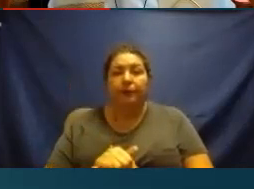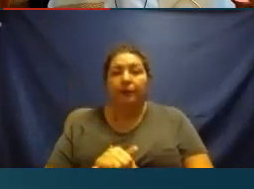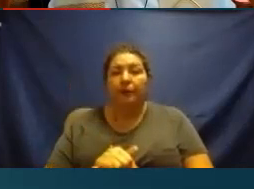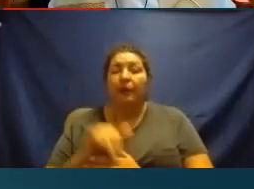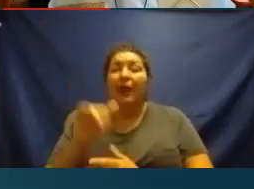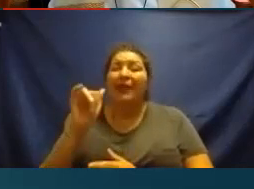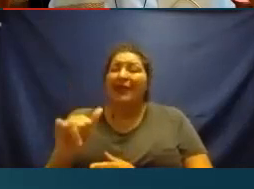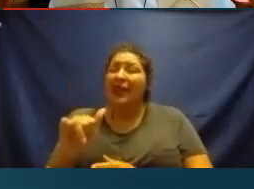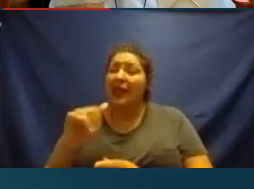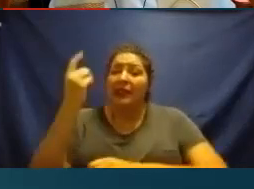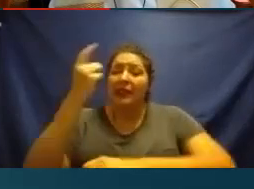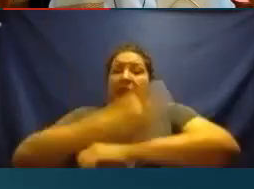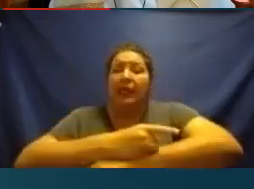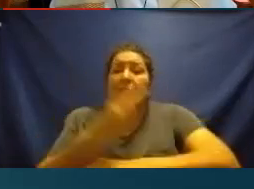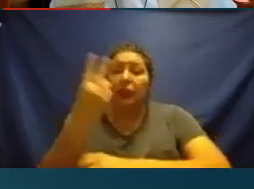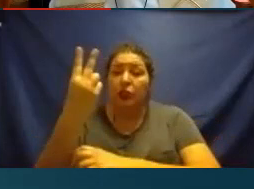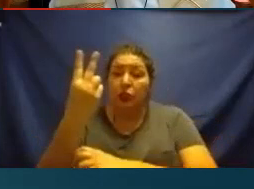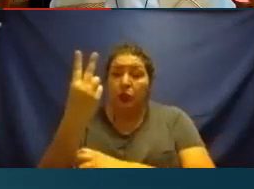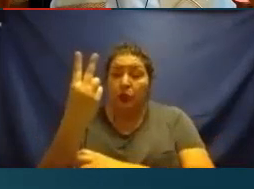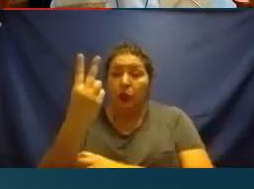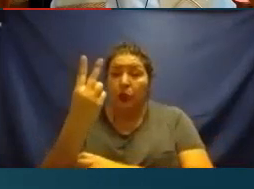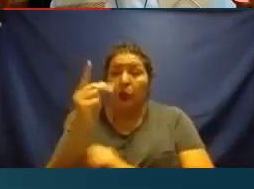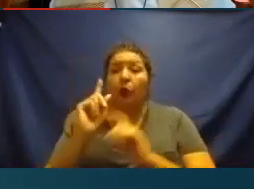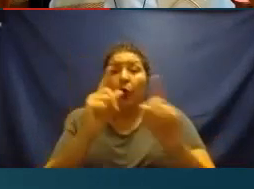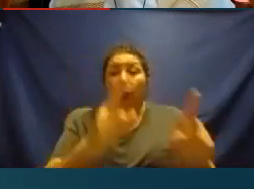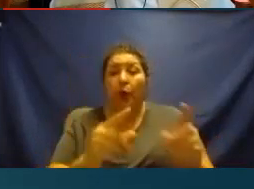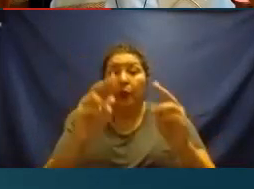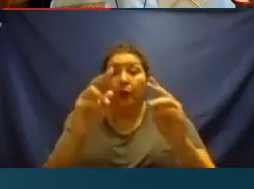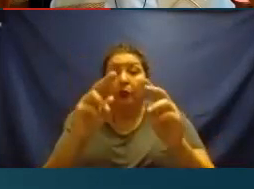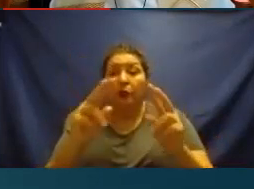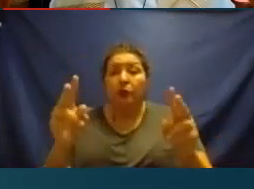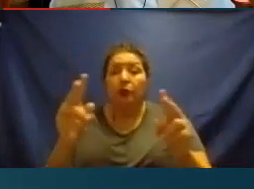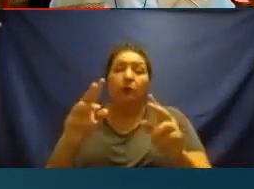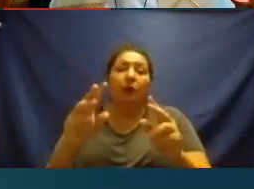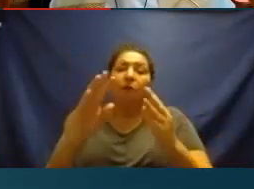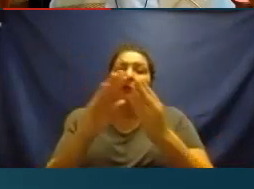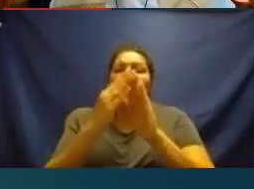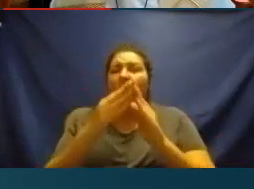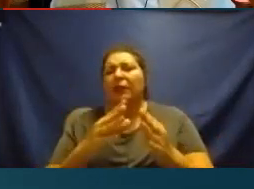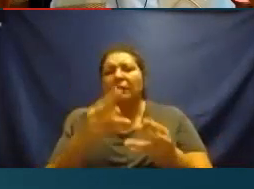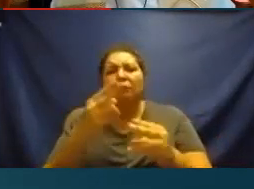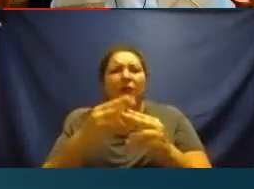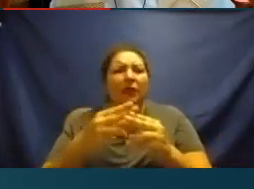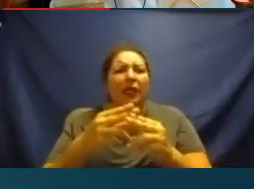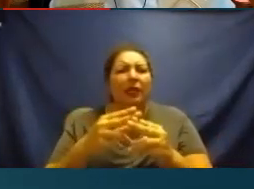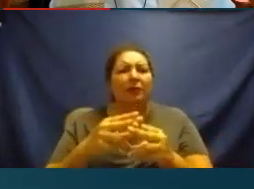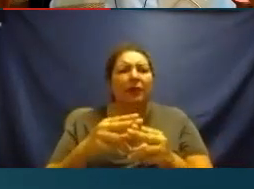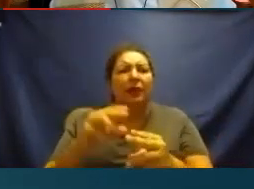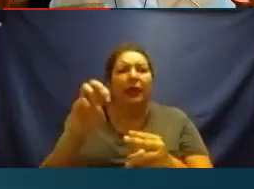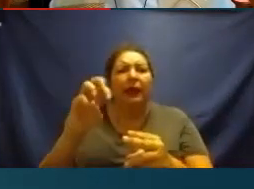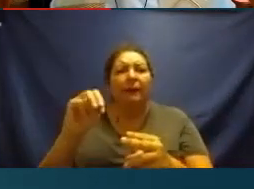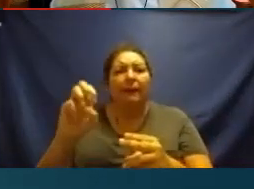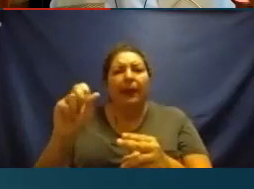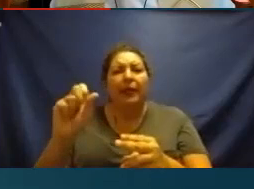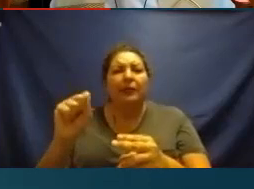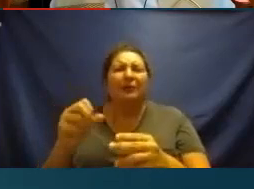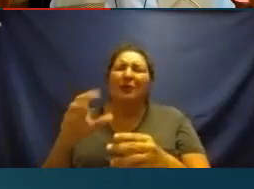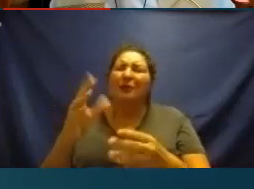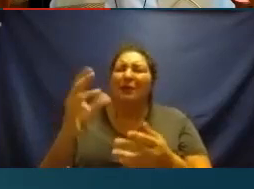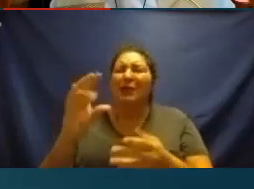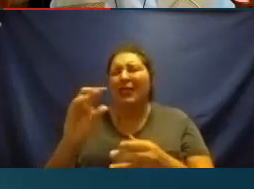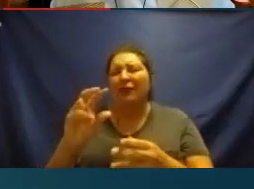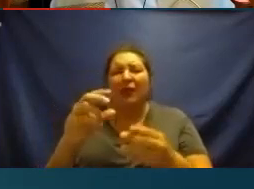That very day, two of them were going to a village named Emmaus, about 7 miles from Jerusalem, and they were talking with each